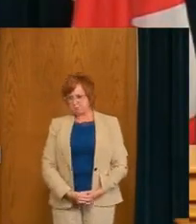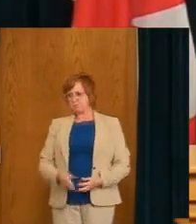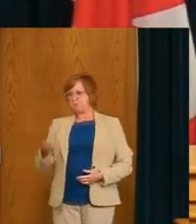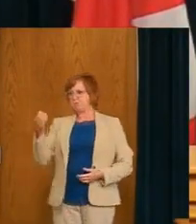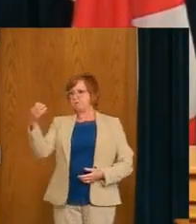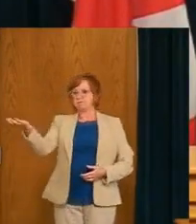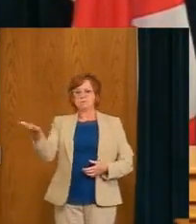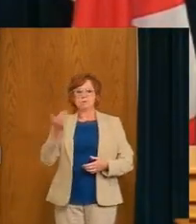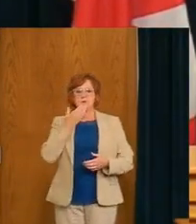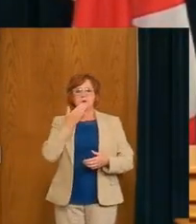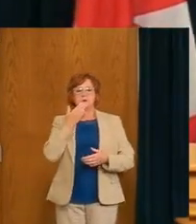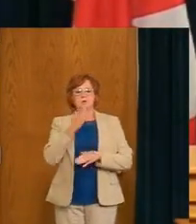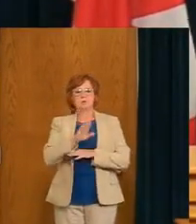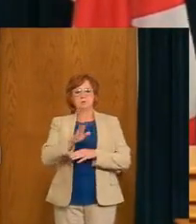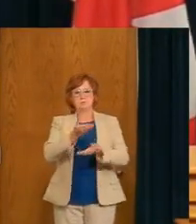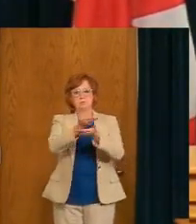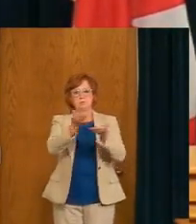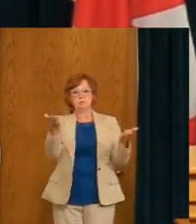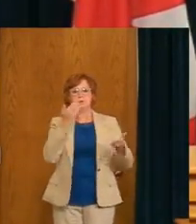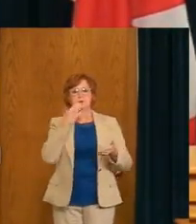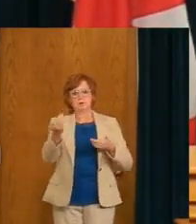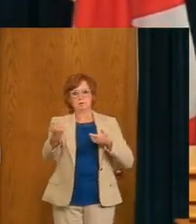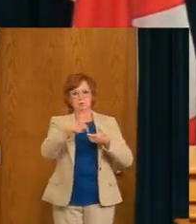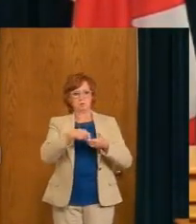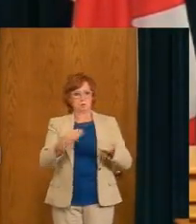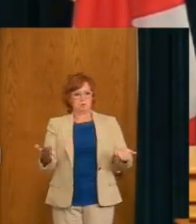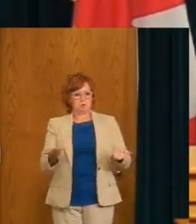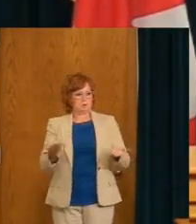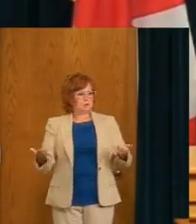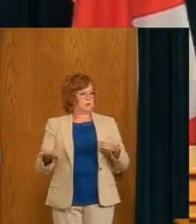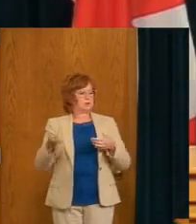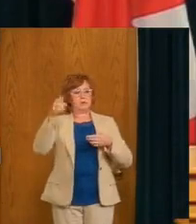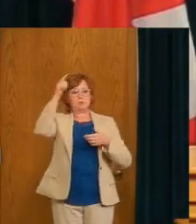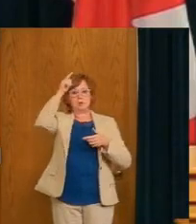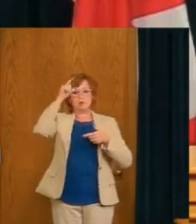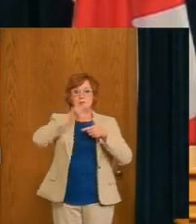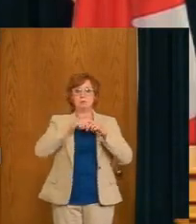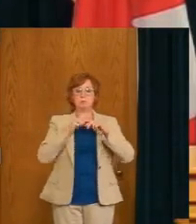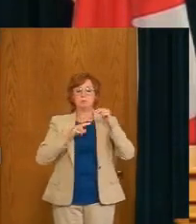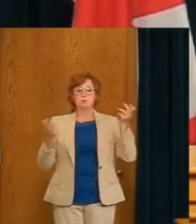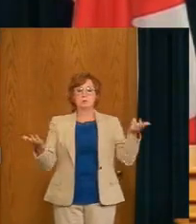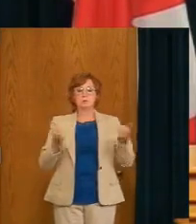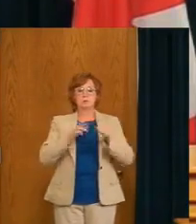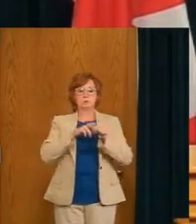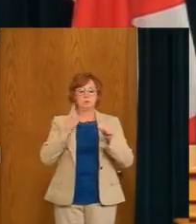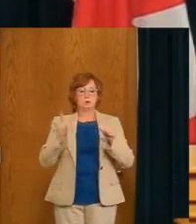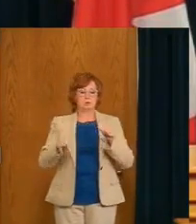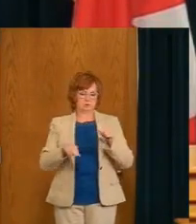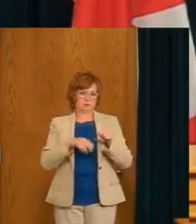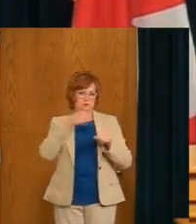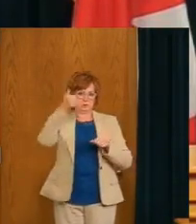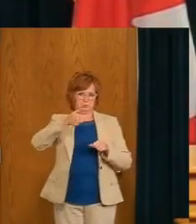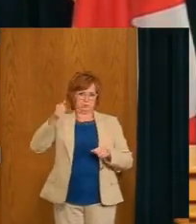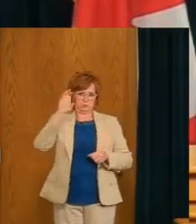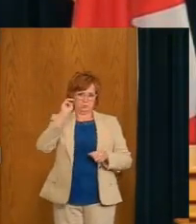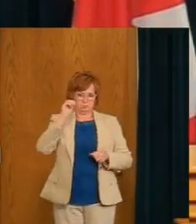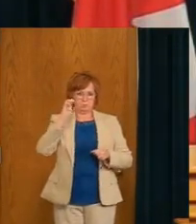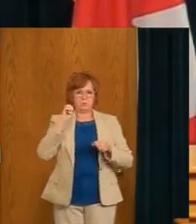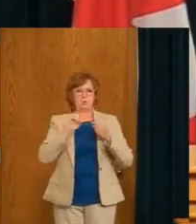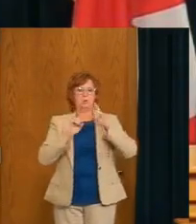Good afternoon. Thank you for joining us today. From the Legislative Building here in Regina, we have Premier Scott Moe and